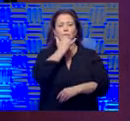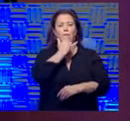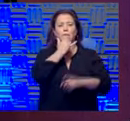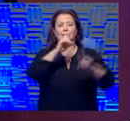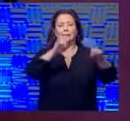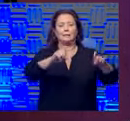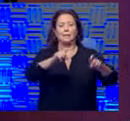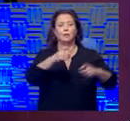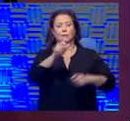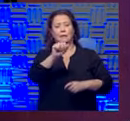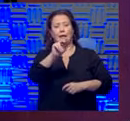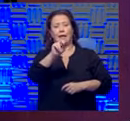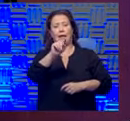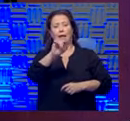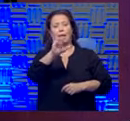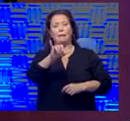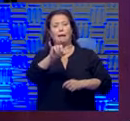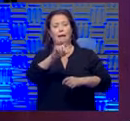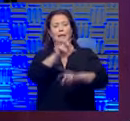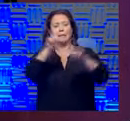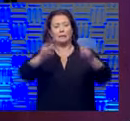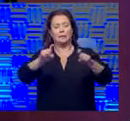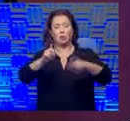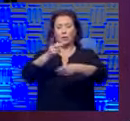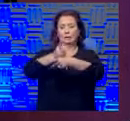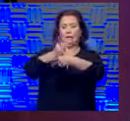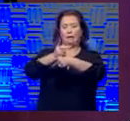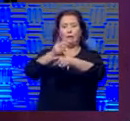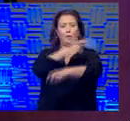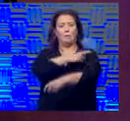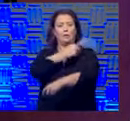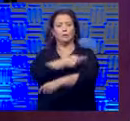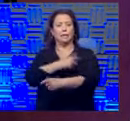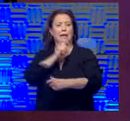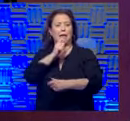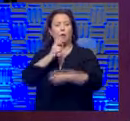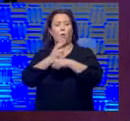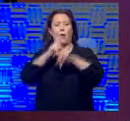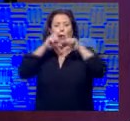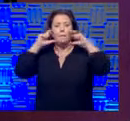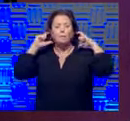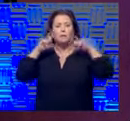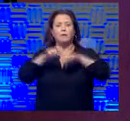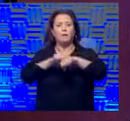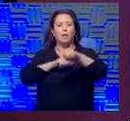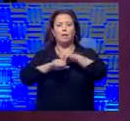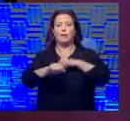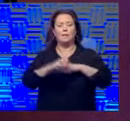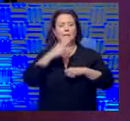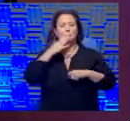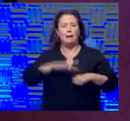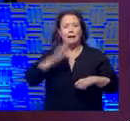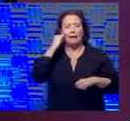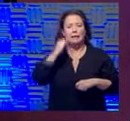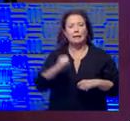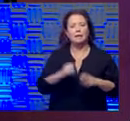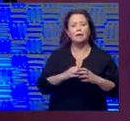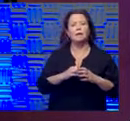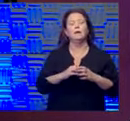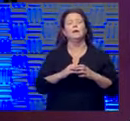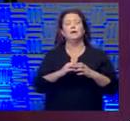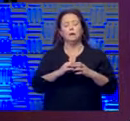antibody, so you can go take care of patients, COVID-19 patients, without wearing any PPE," for example, and that is bad idea. So